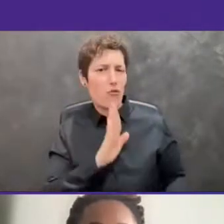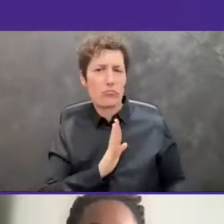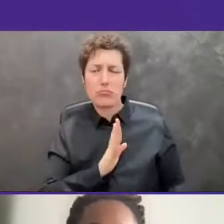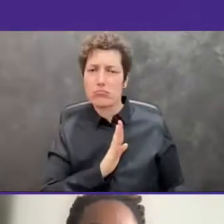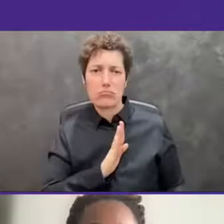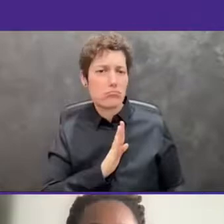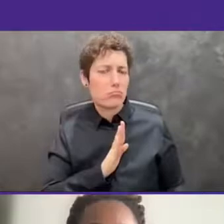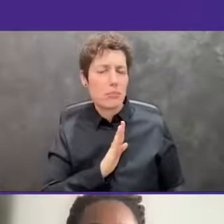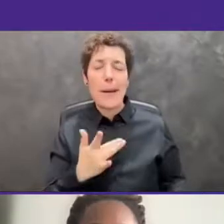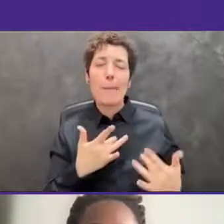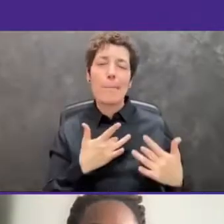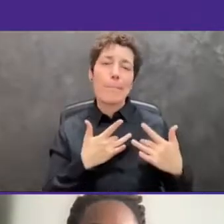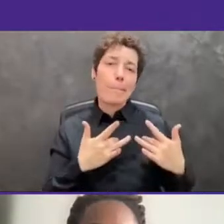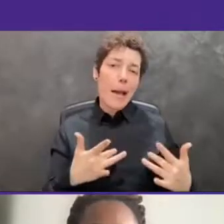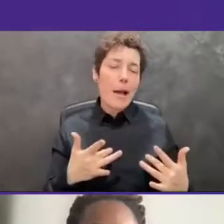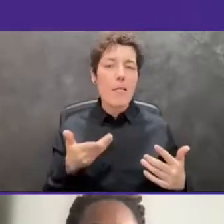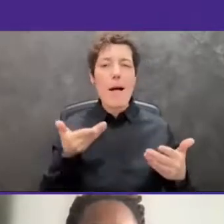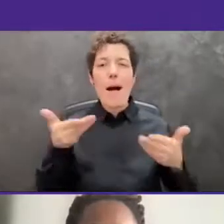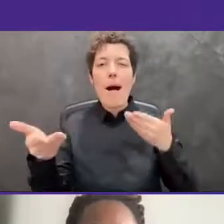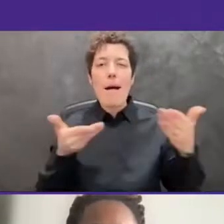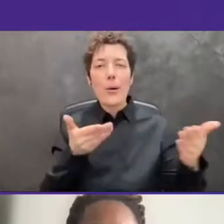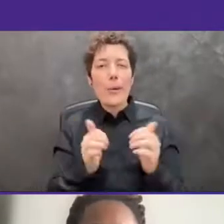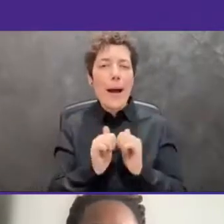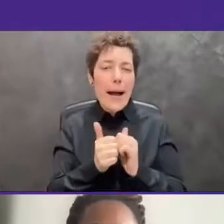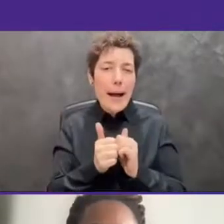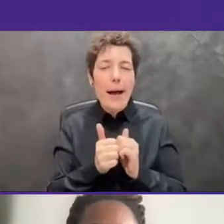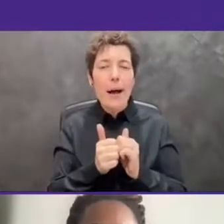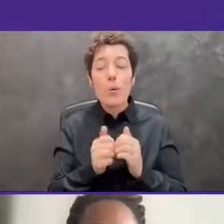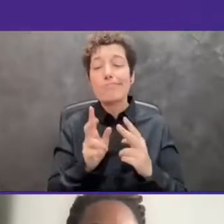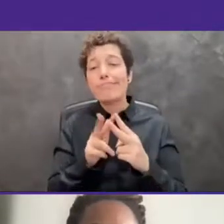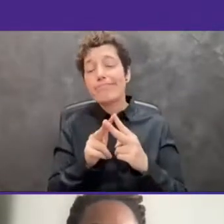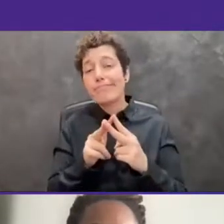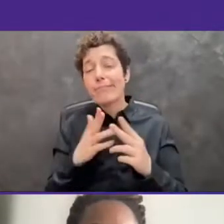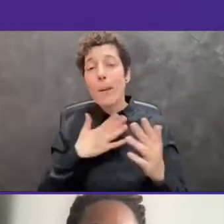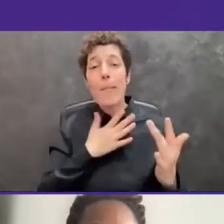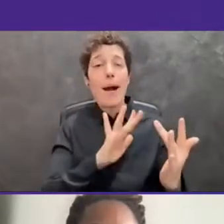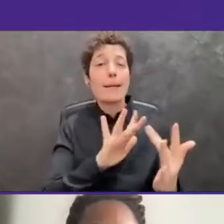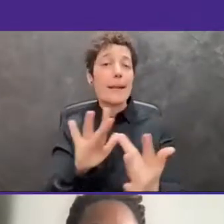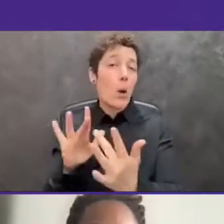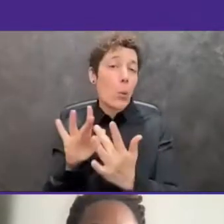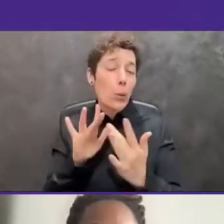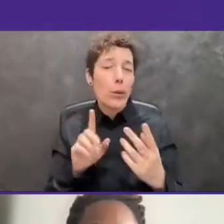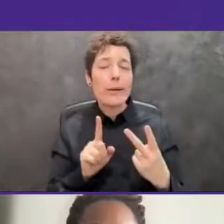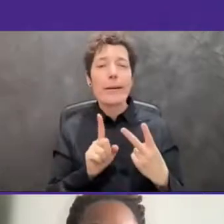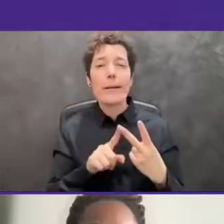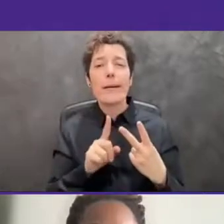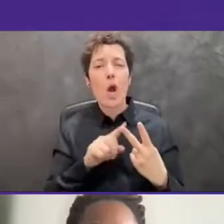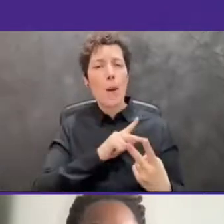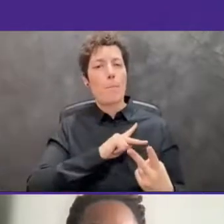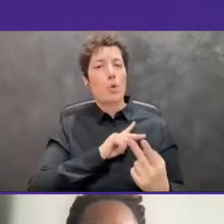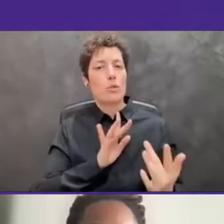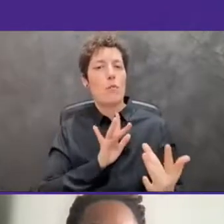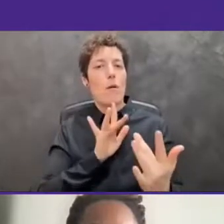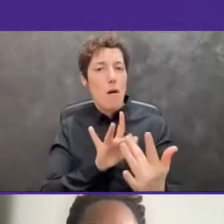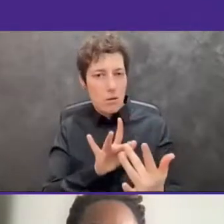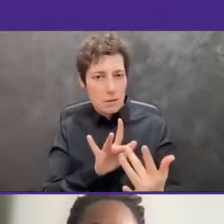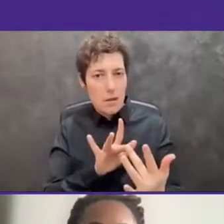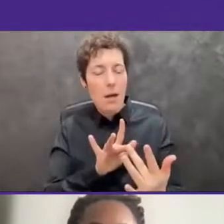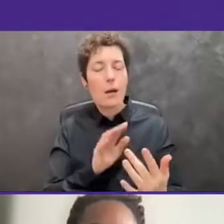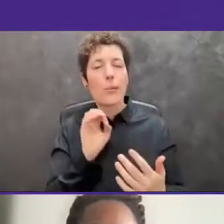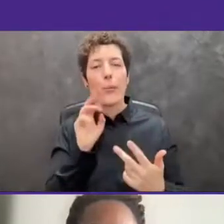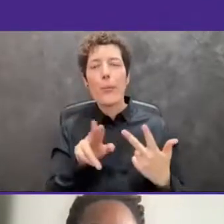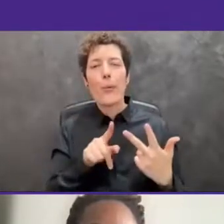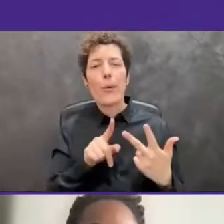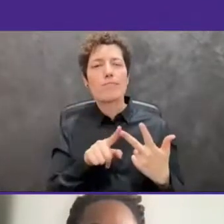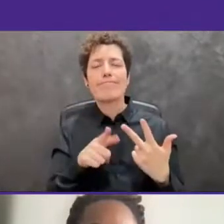almost exclusively been either via my network or personal contact